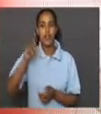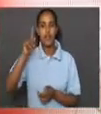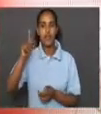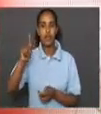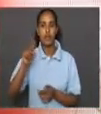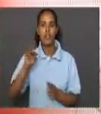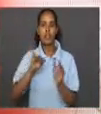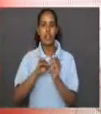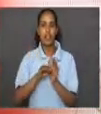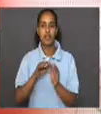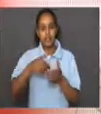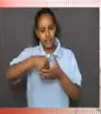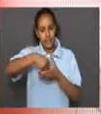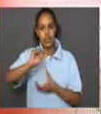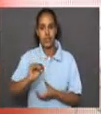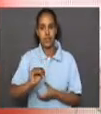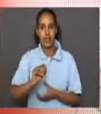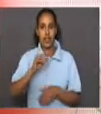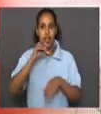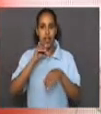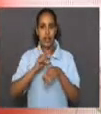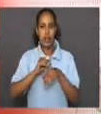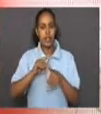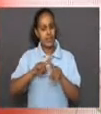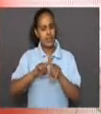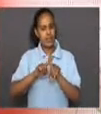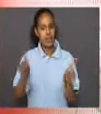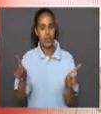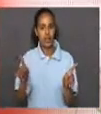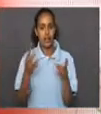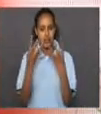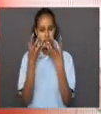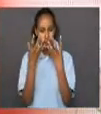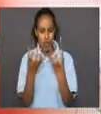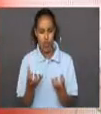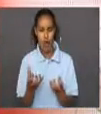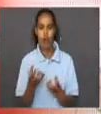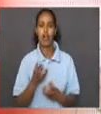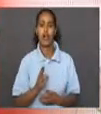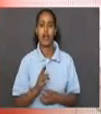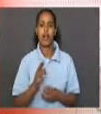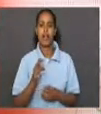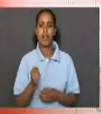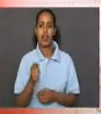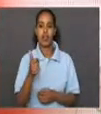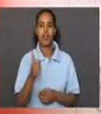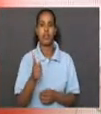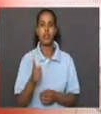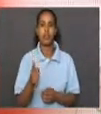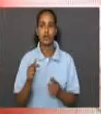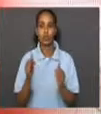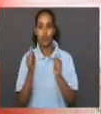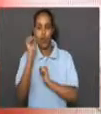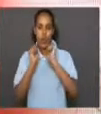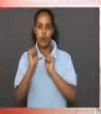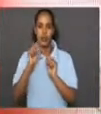Phosphorus salts are released at an extremely slow rate in comparison to